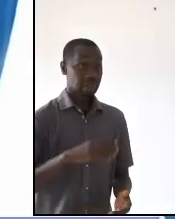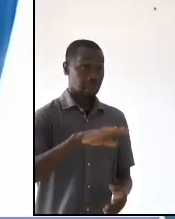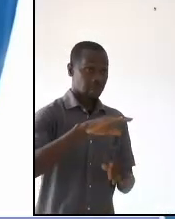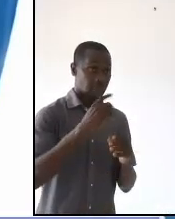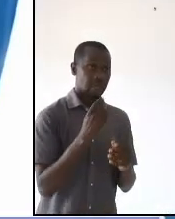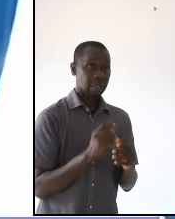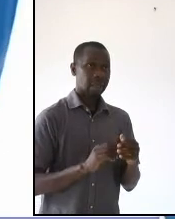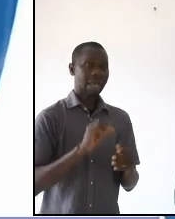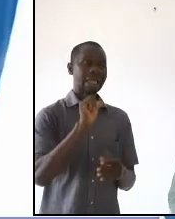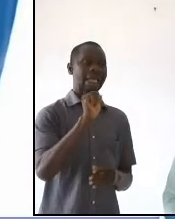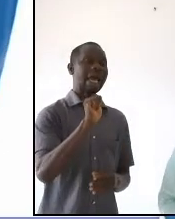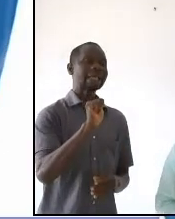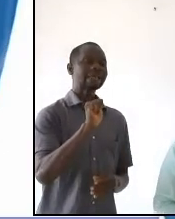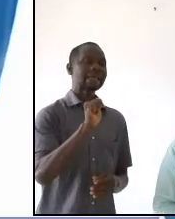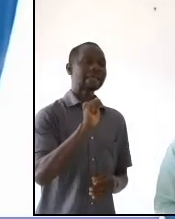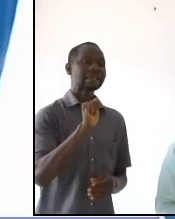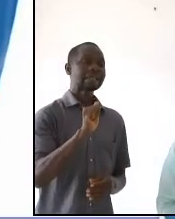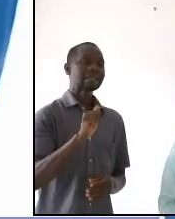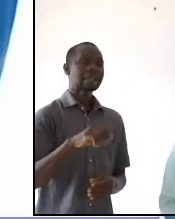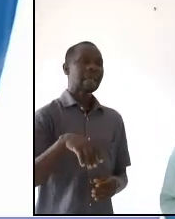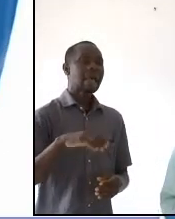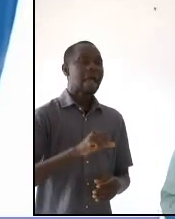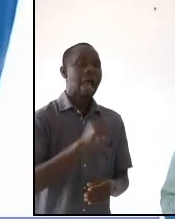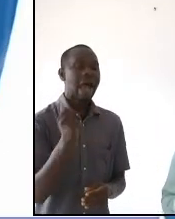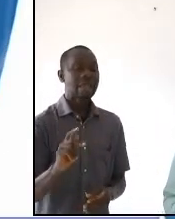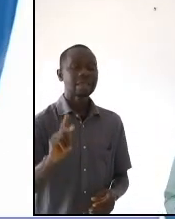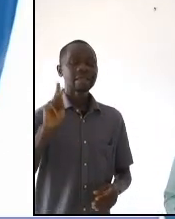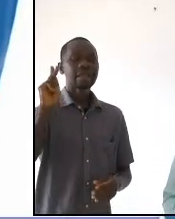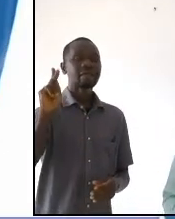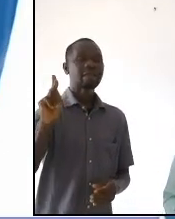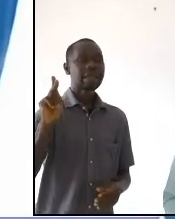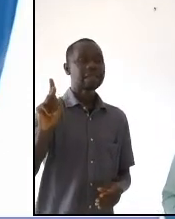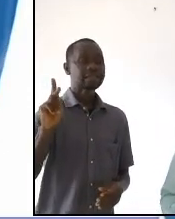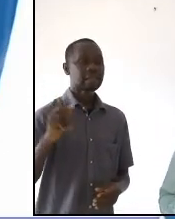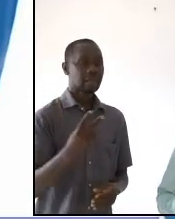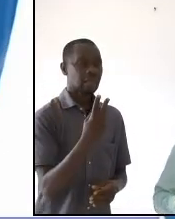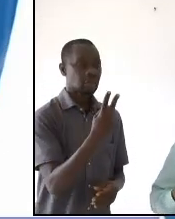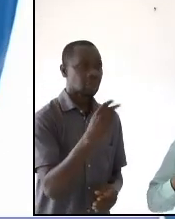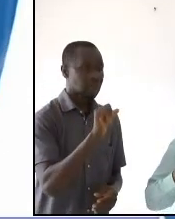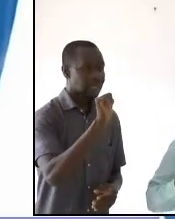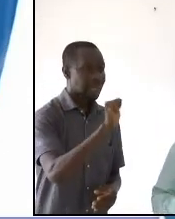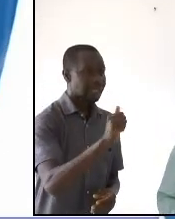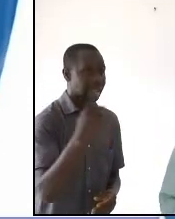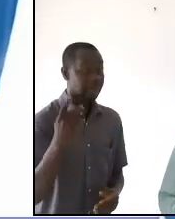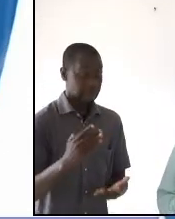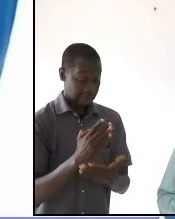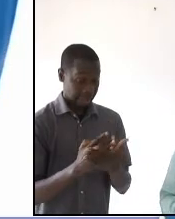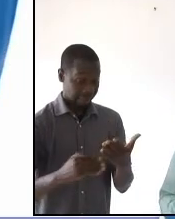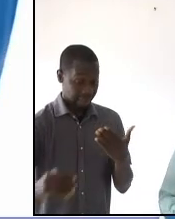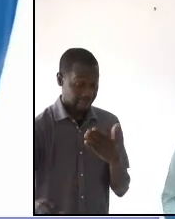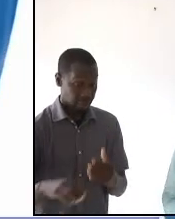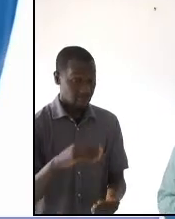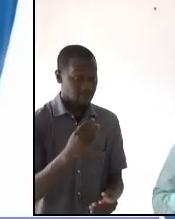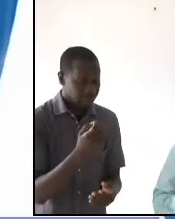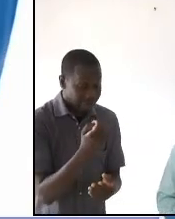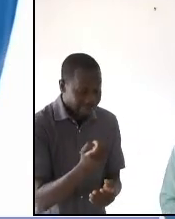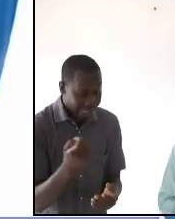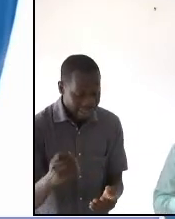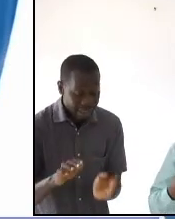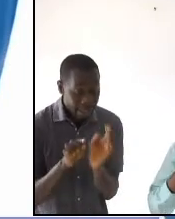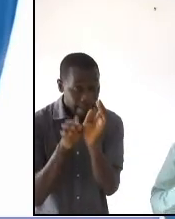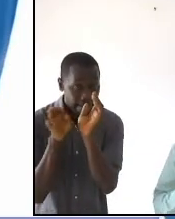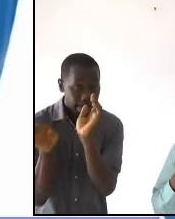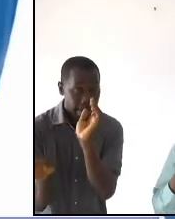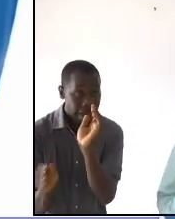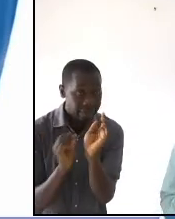and the veins. Now, these blood vessels divide up into tiny